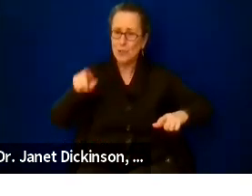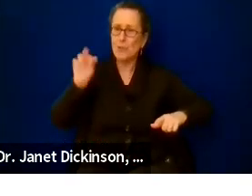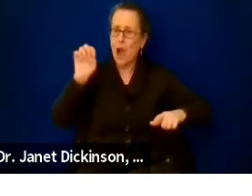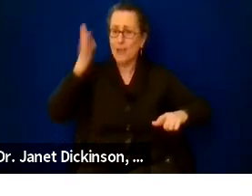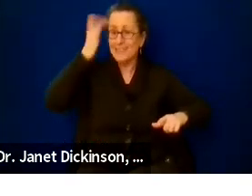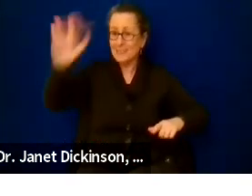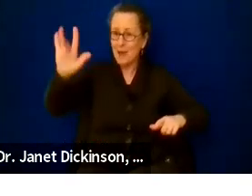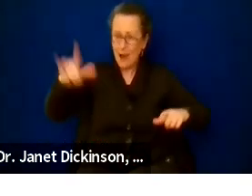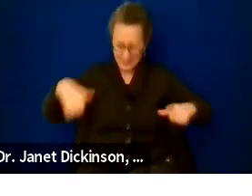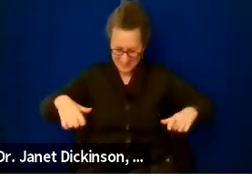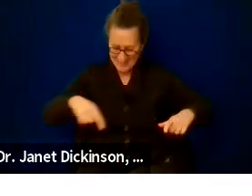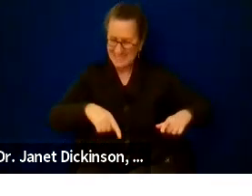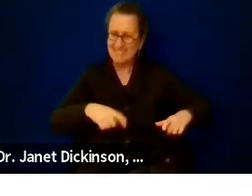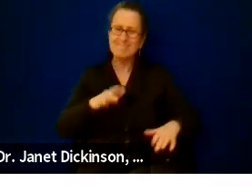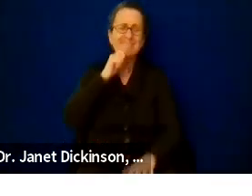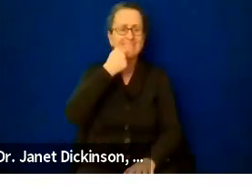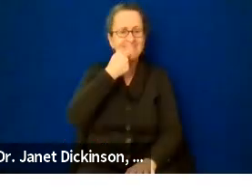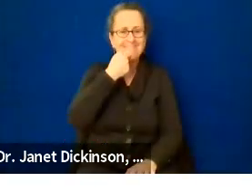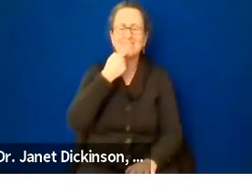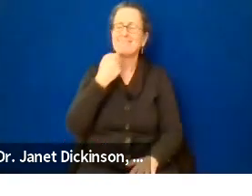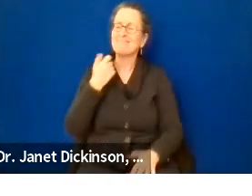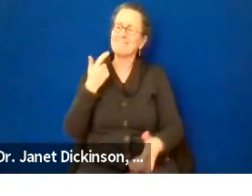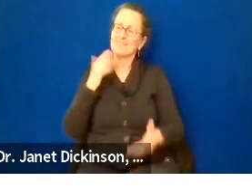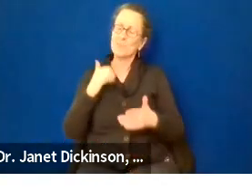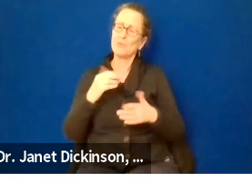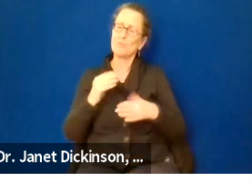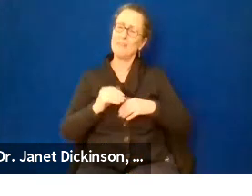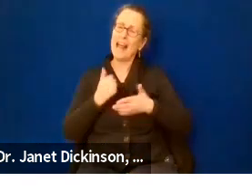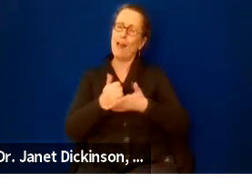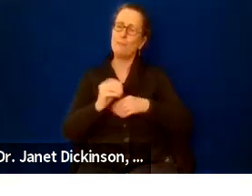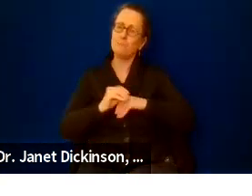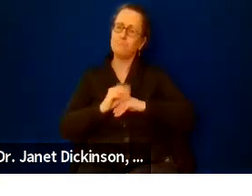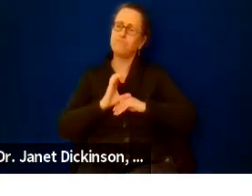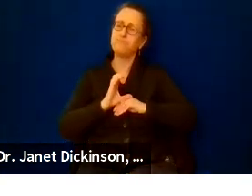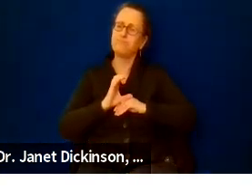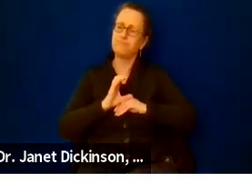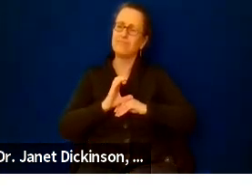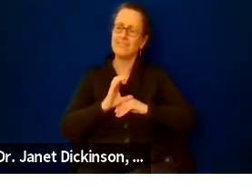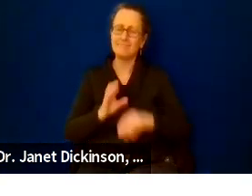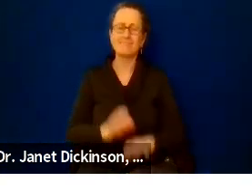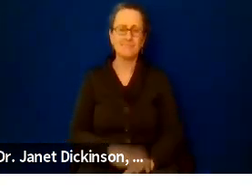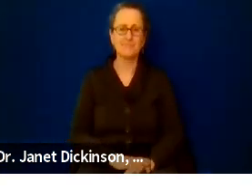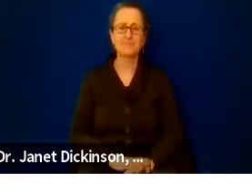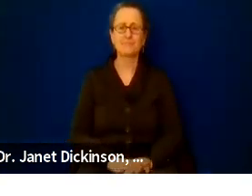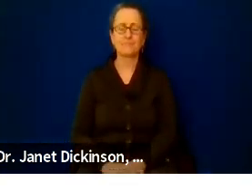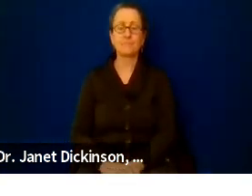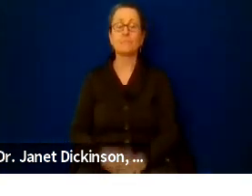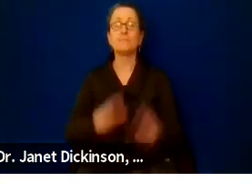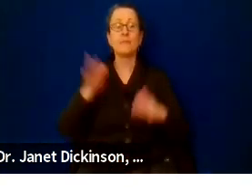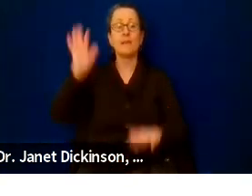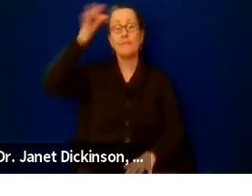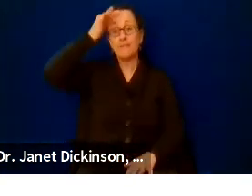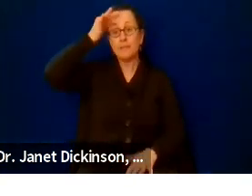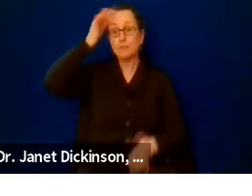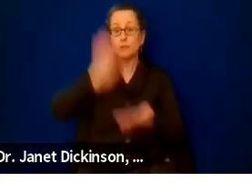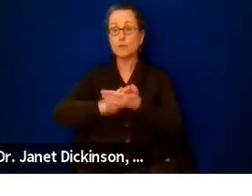that they are unique, and that they're the wonderful people that we know they are. At Federal Street School